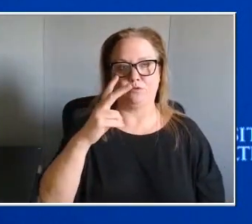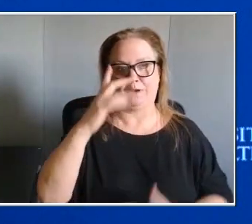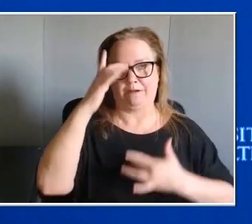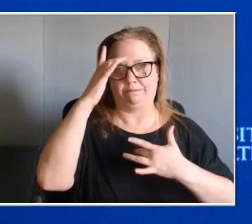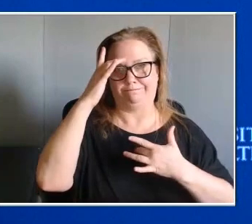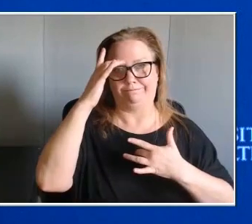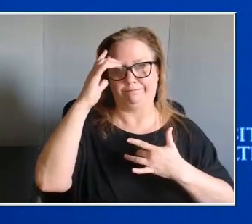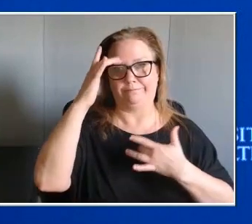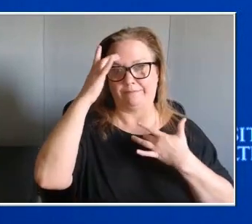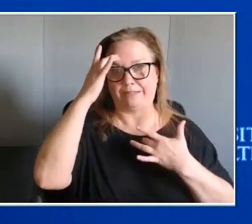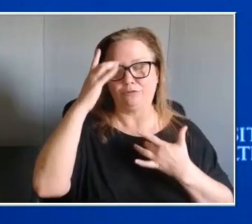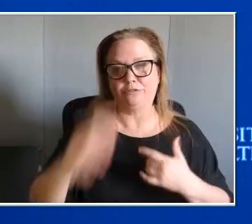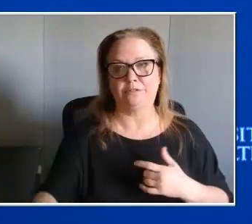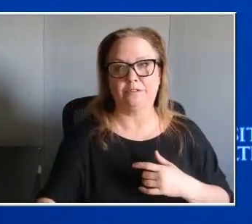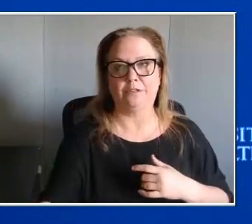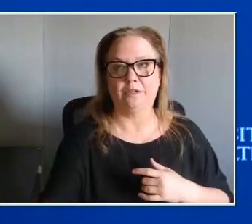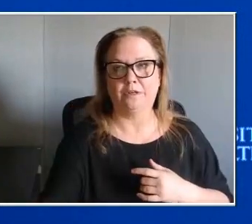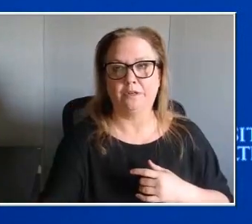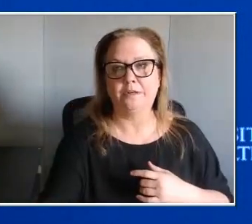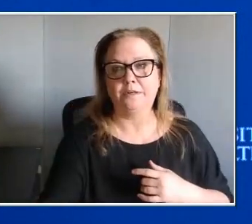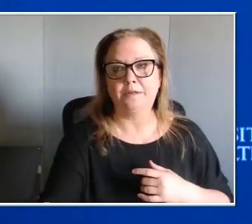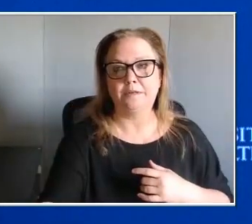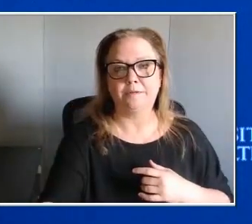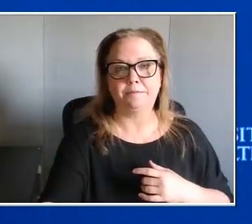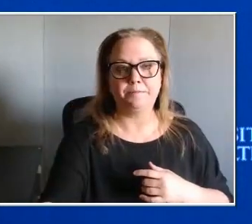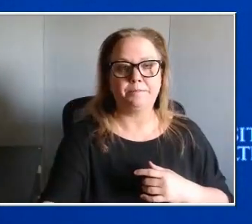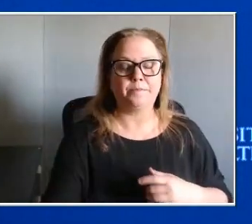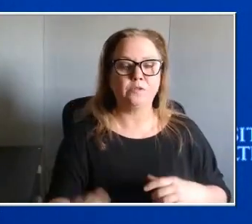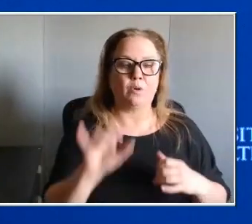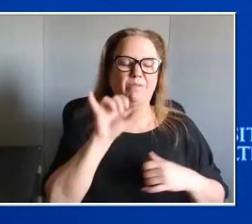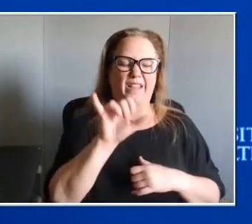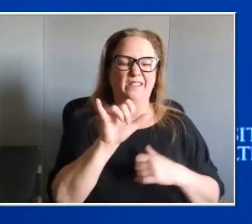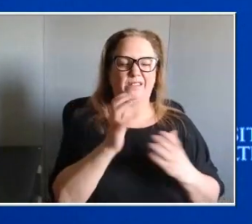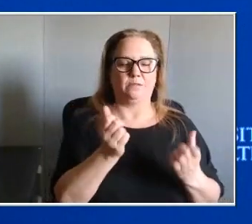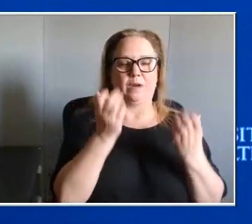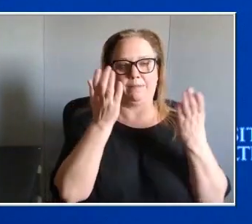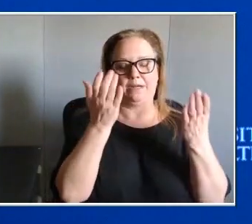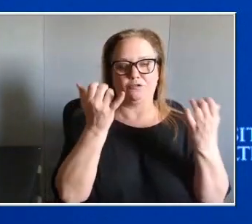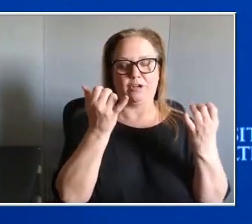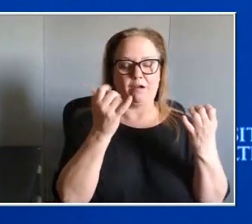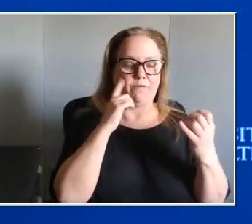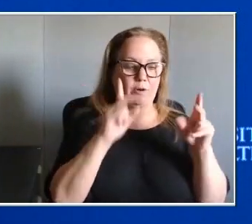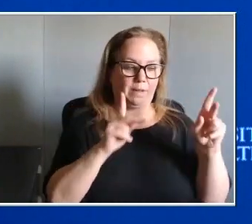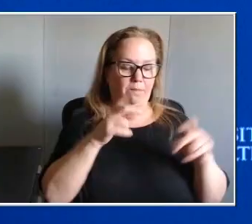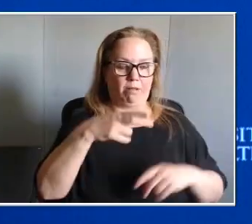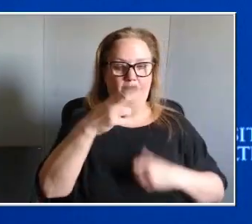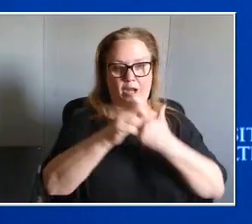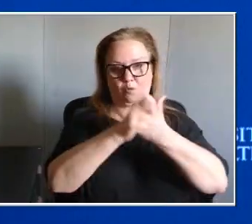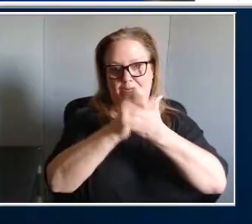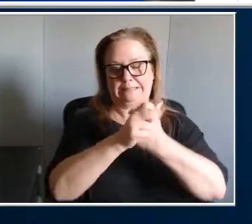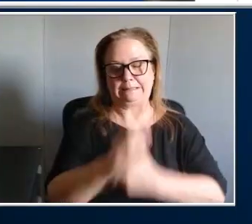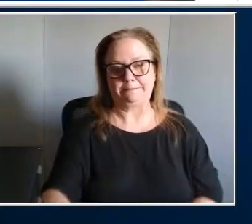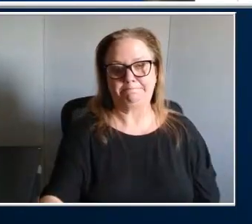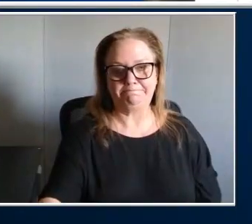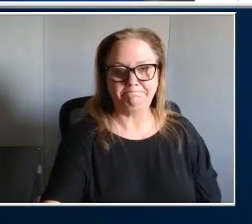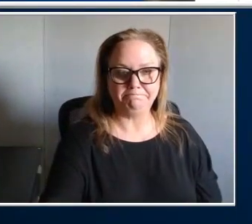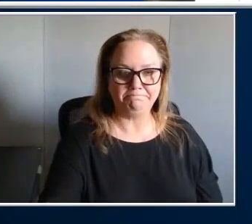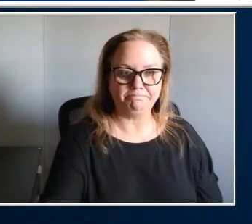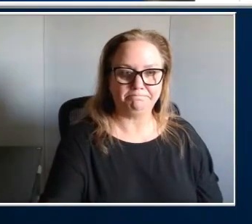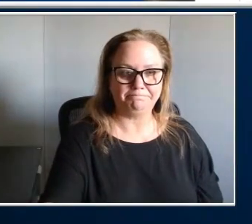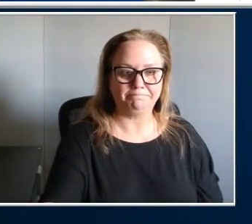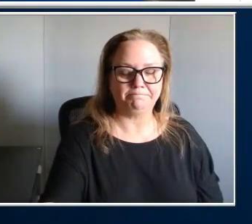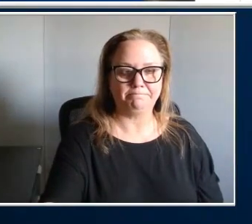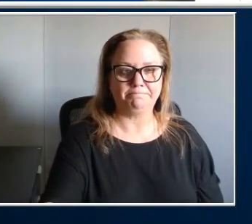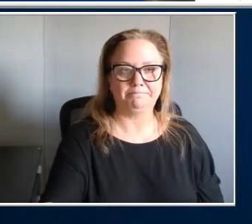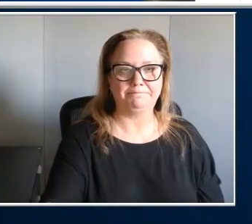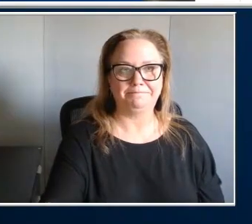awaiting, and I think that is the expectation, is that there will be a recommendation, especially for those that are at higher risk or immunocompromised. All right, this has